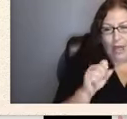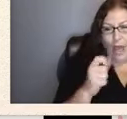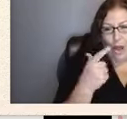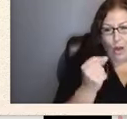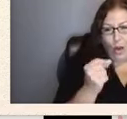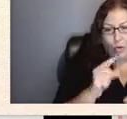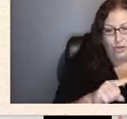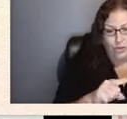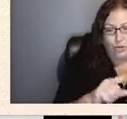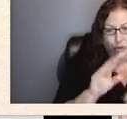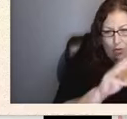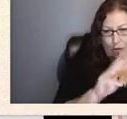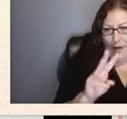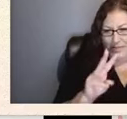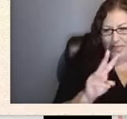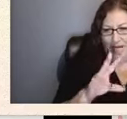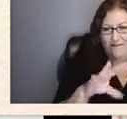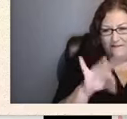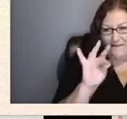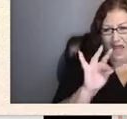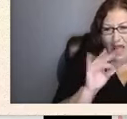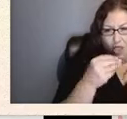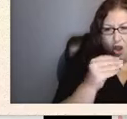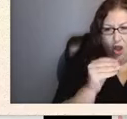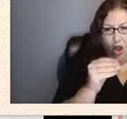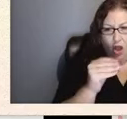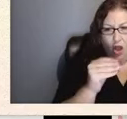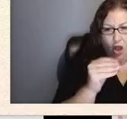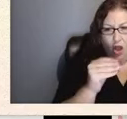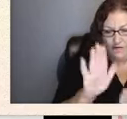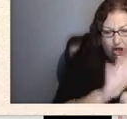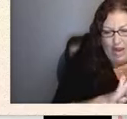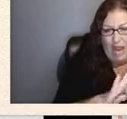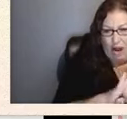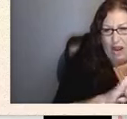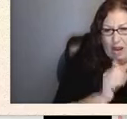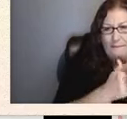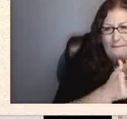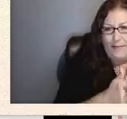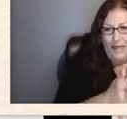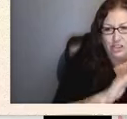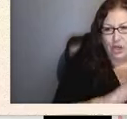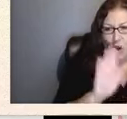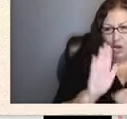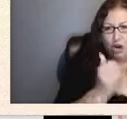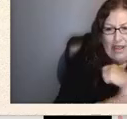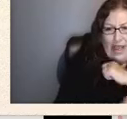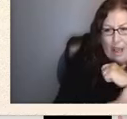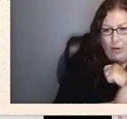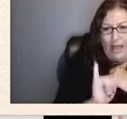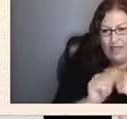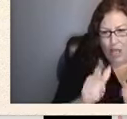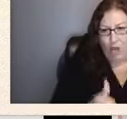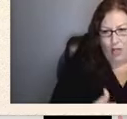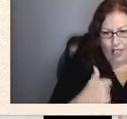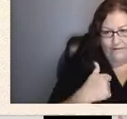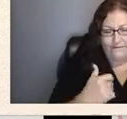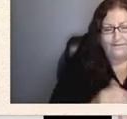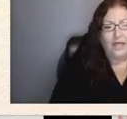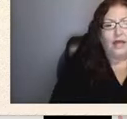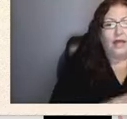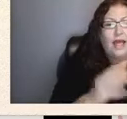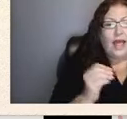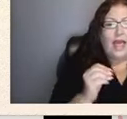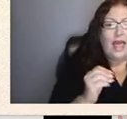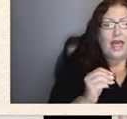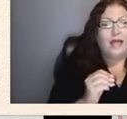the website and find the office that serves your area, which is based on the county that you live in. And